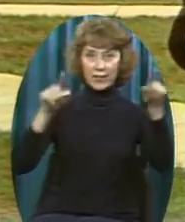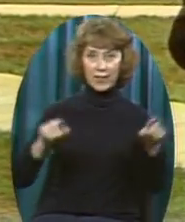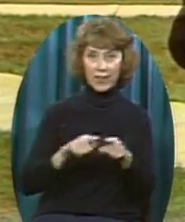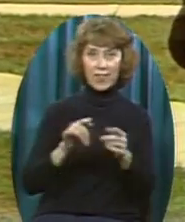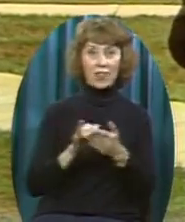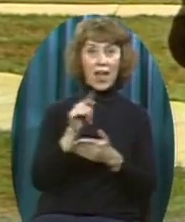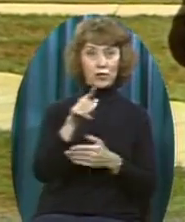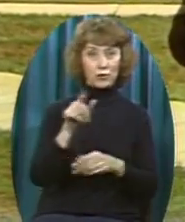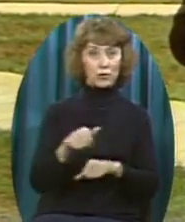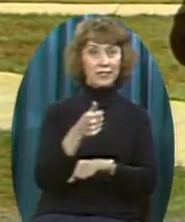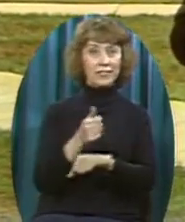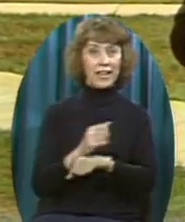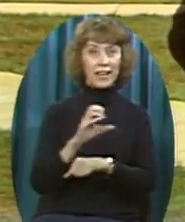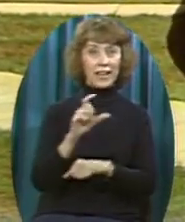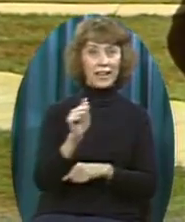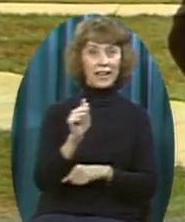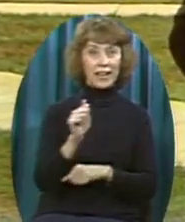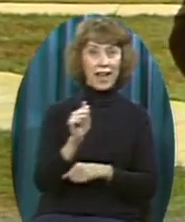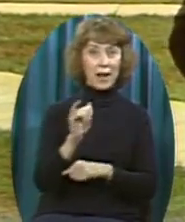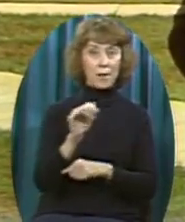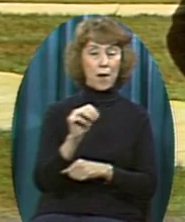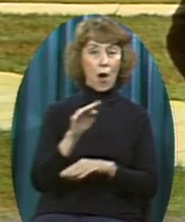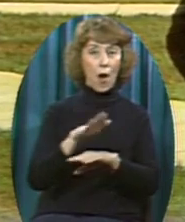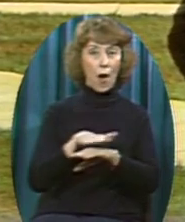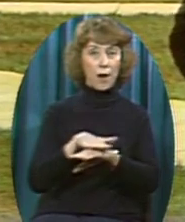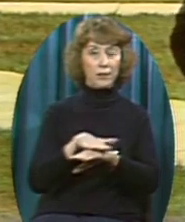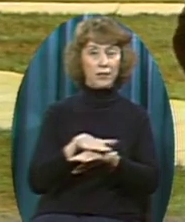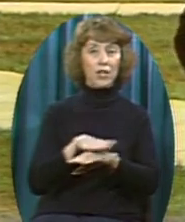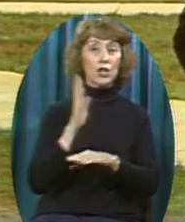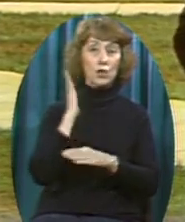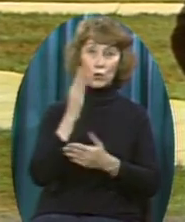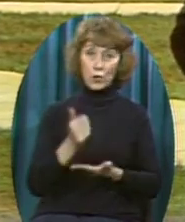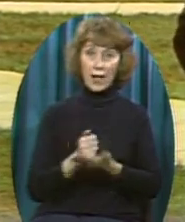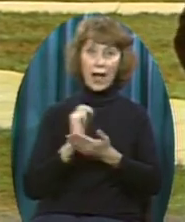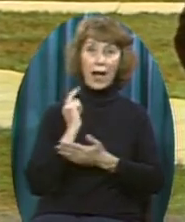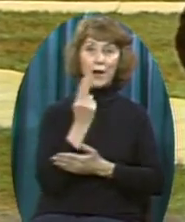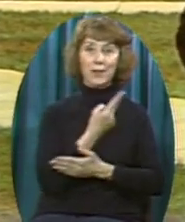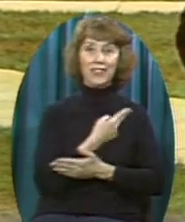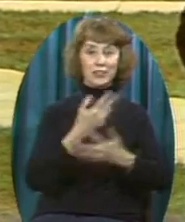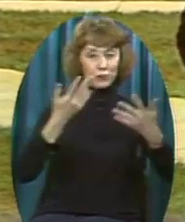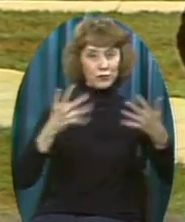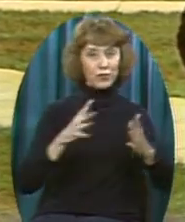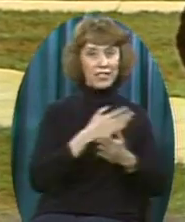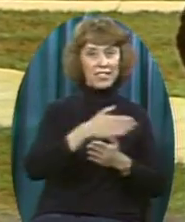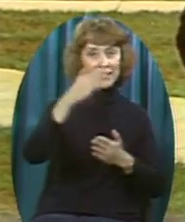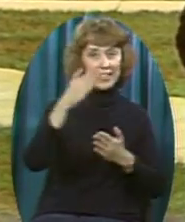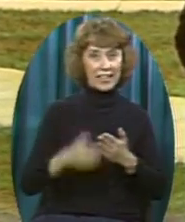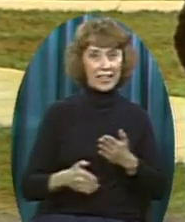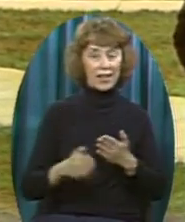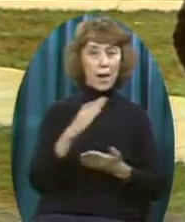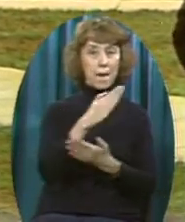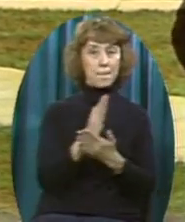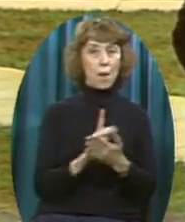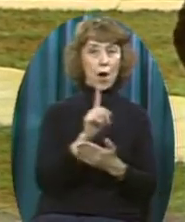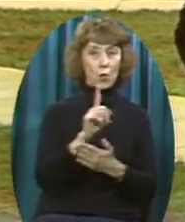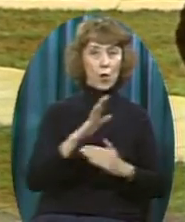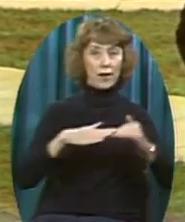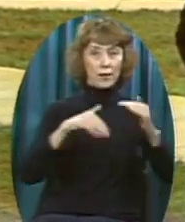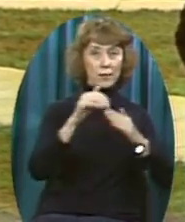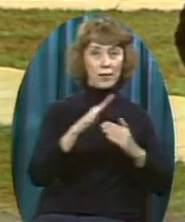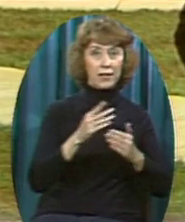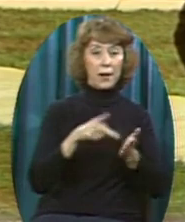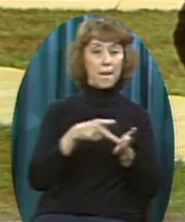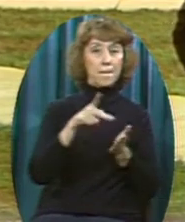on. More important than that, you'll be helping us to bail out, to conclude phase one, to come out of the